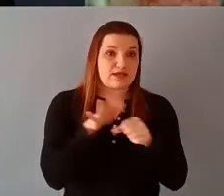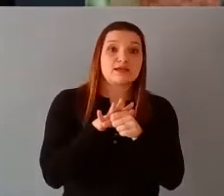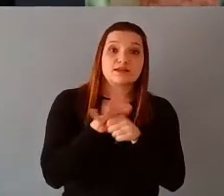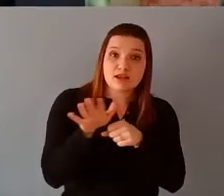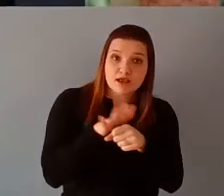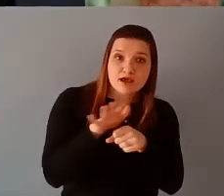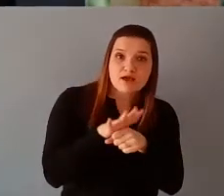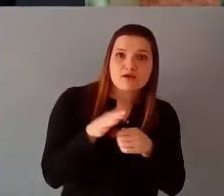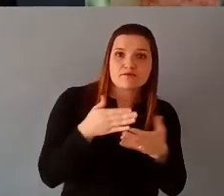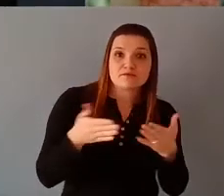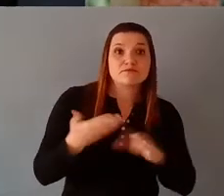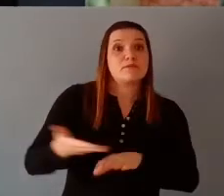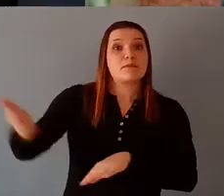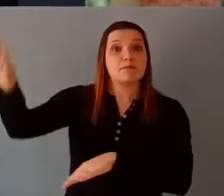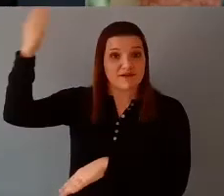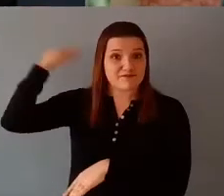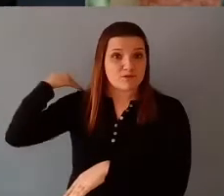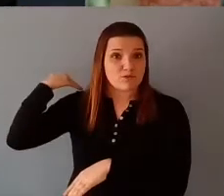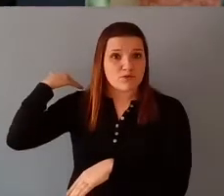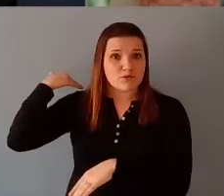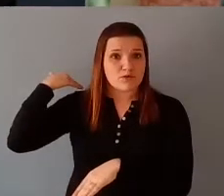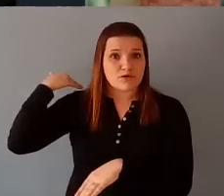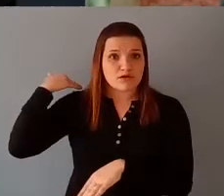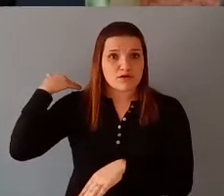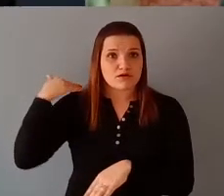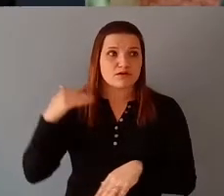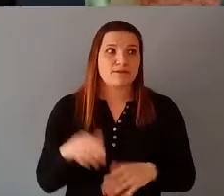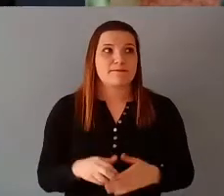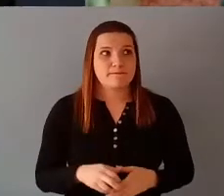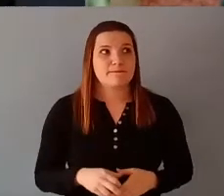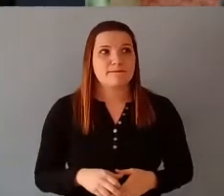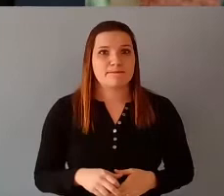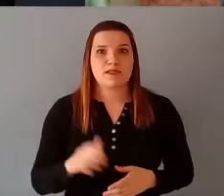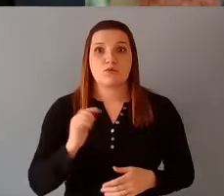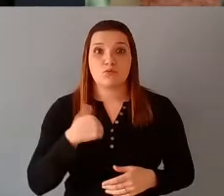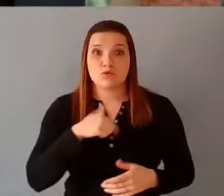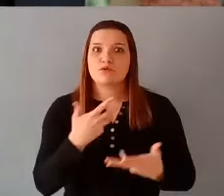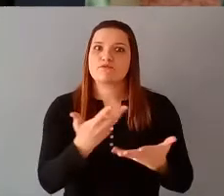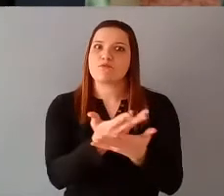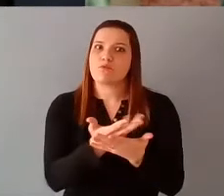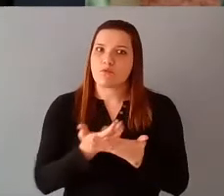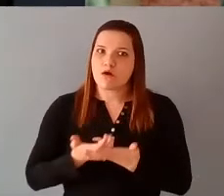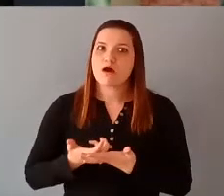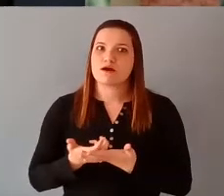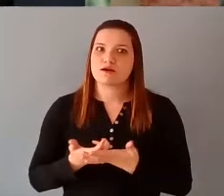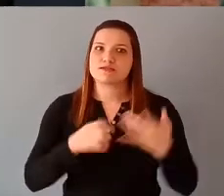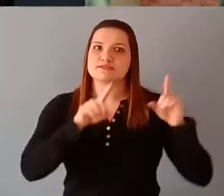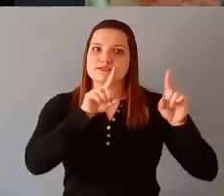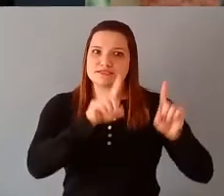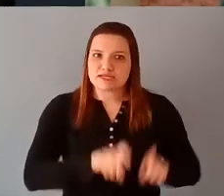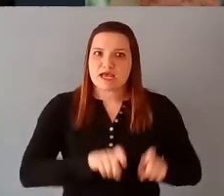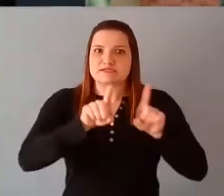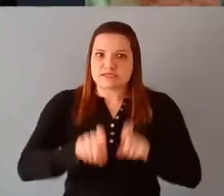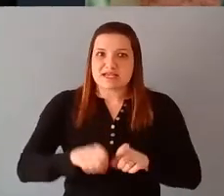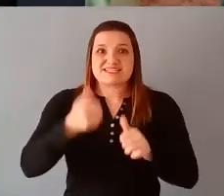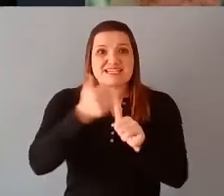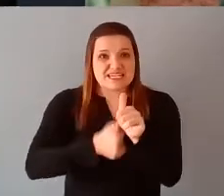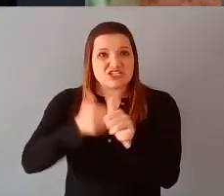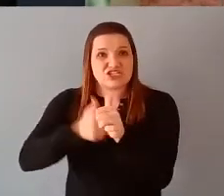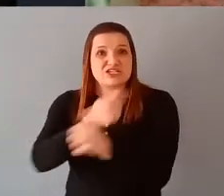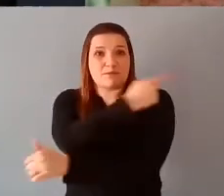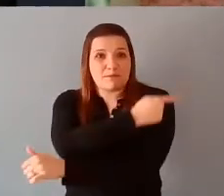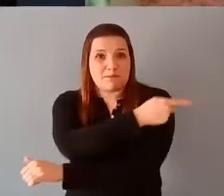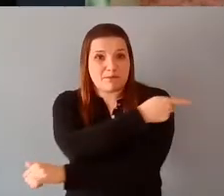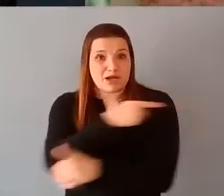supplies, way back when, it would have definitely been our desire to test every single patient